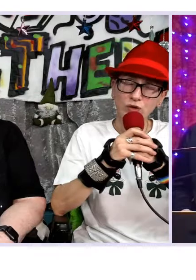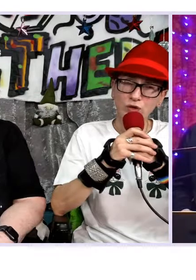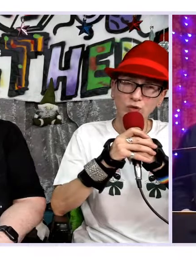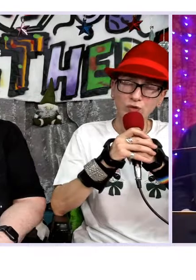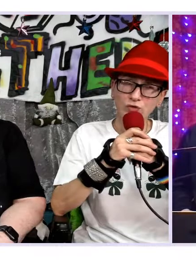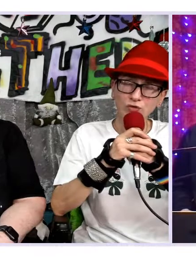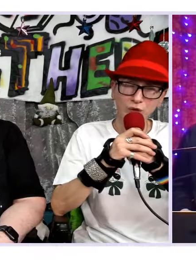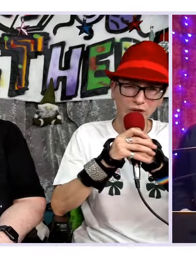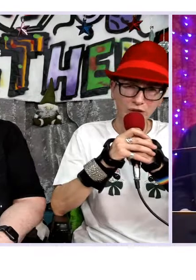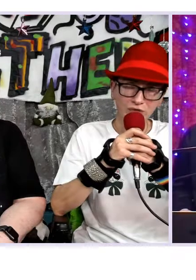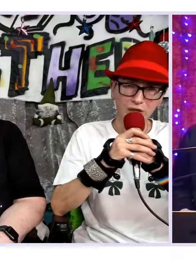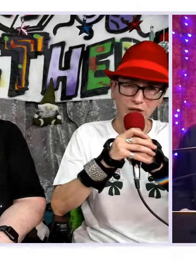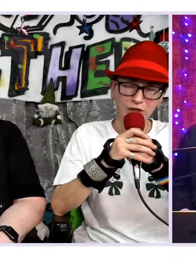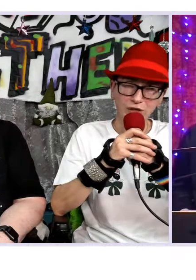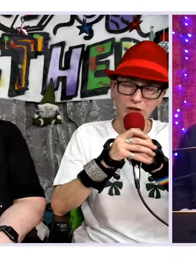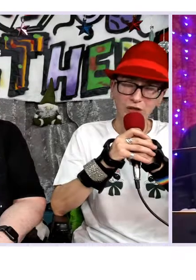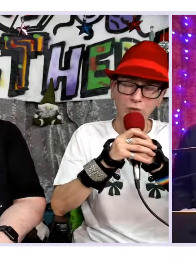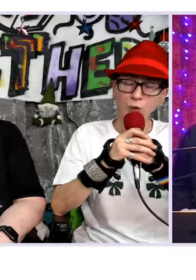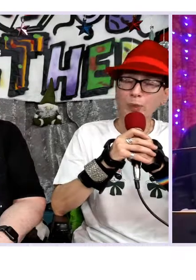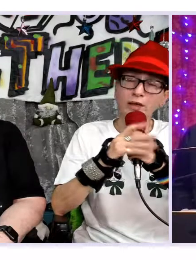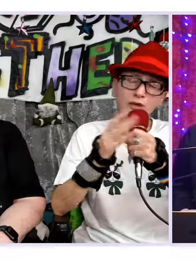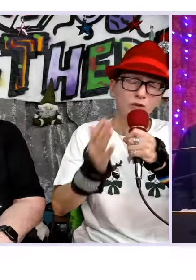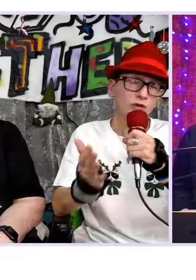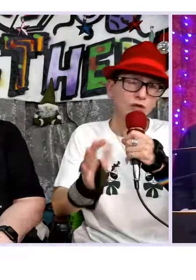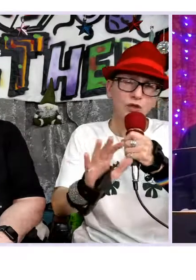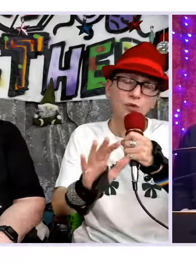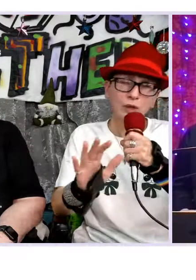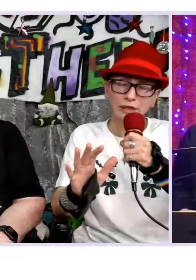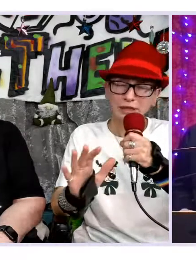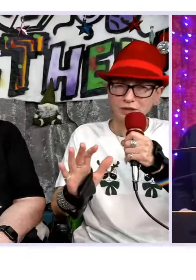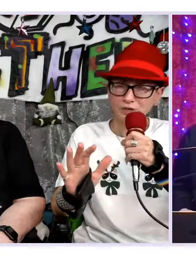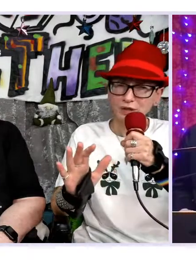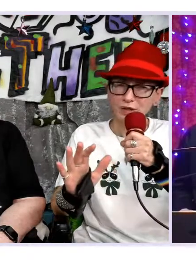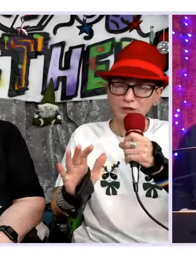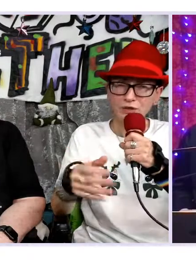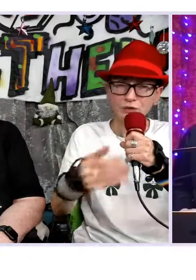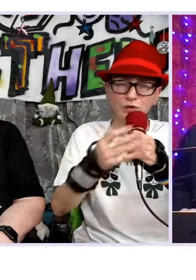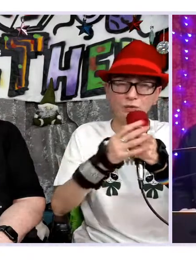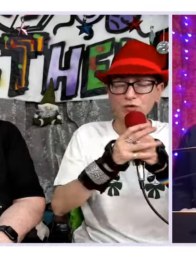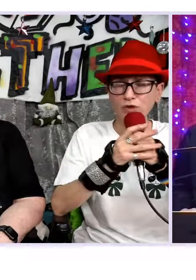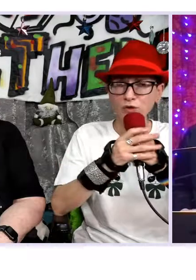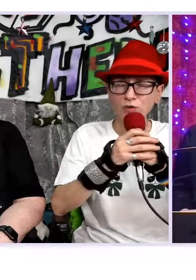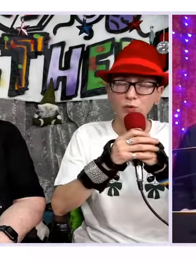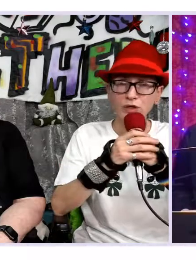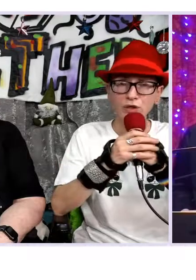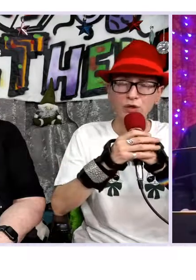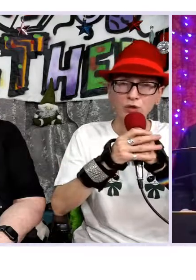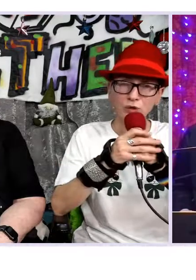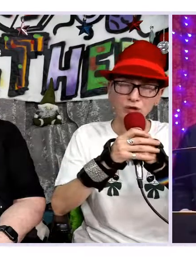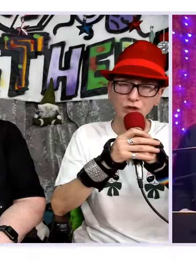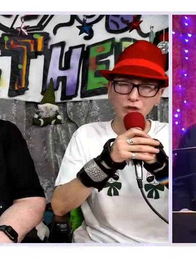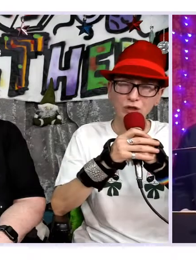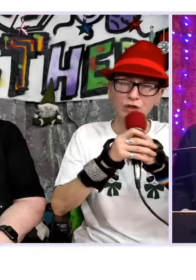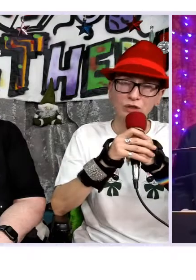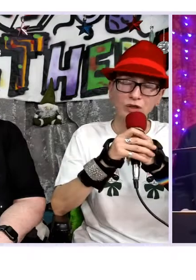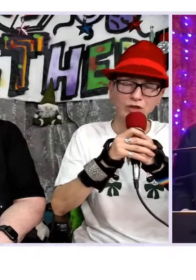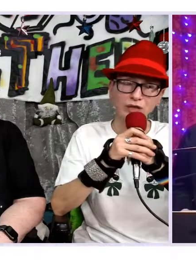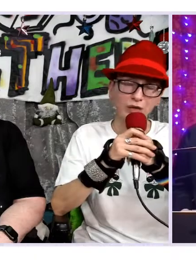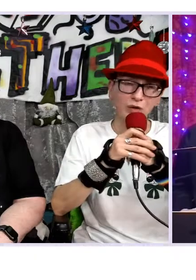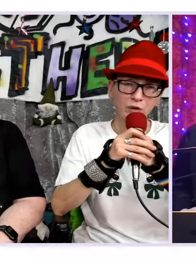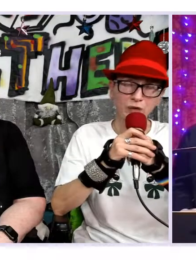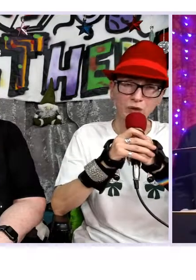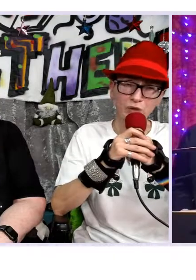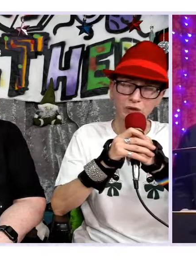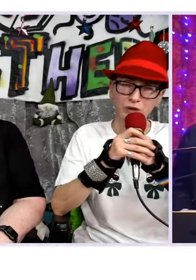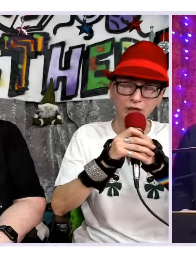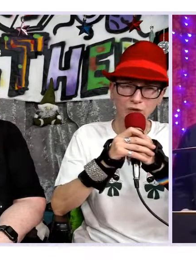forward to the final event in, well, it's a sort of two linked events. Tomorrow we are launching the